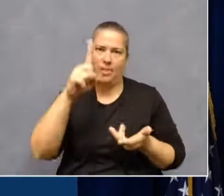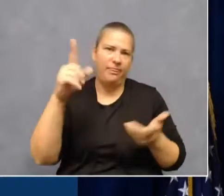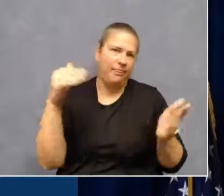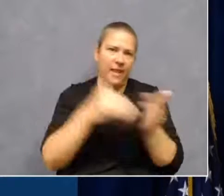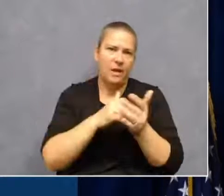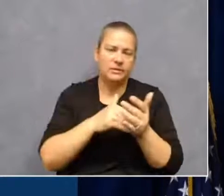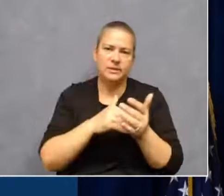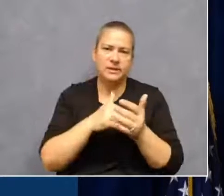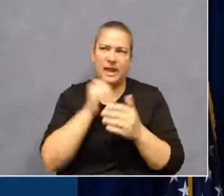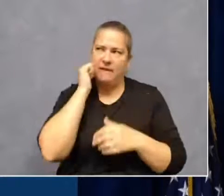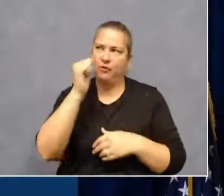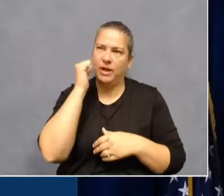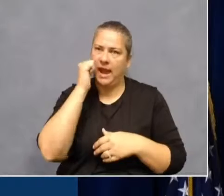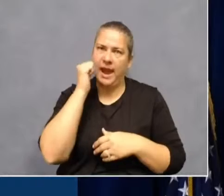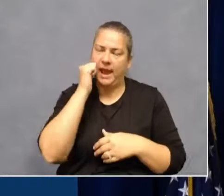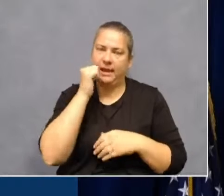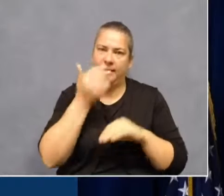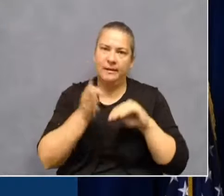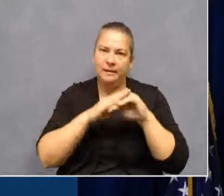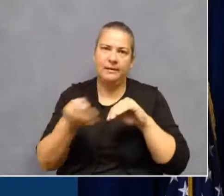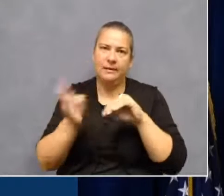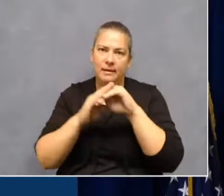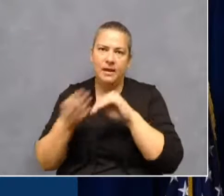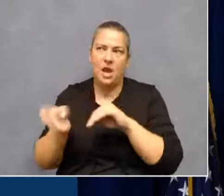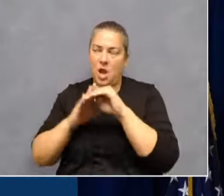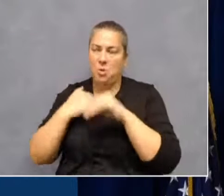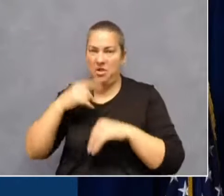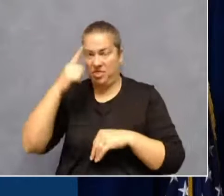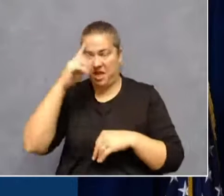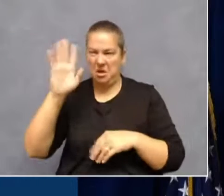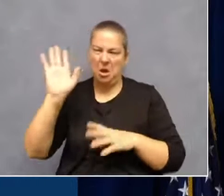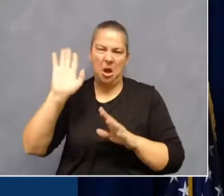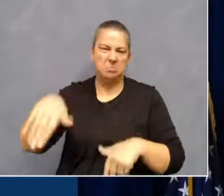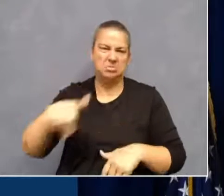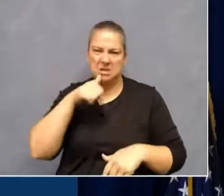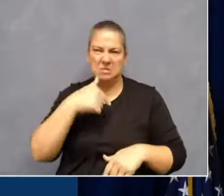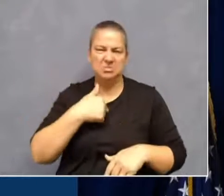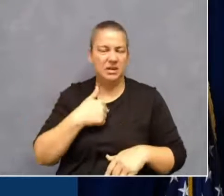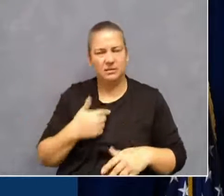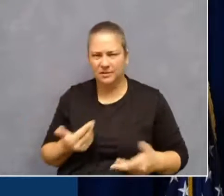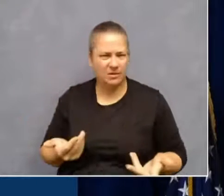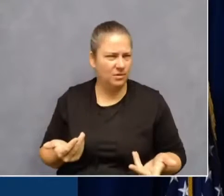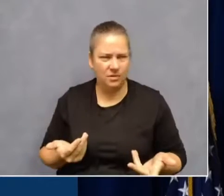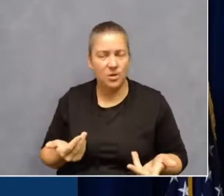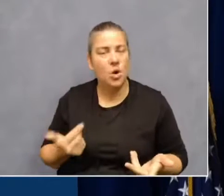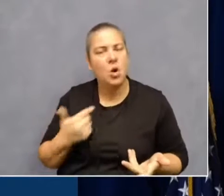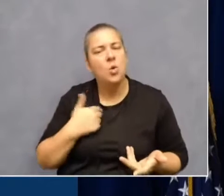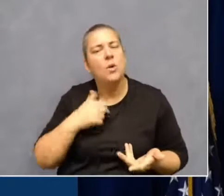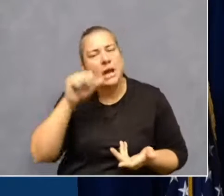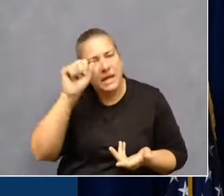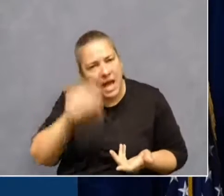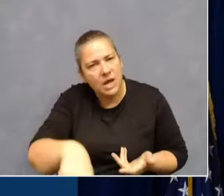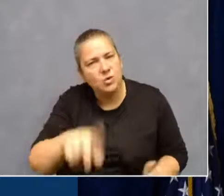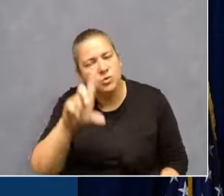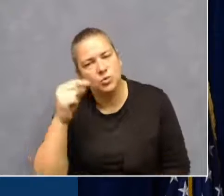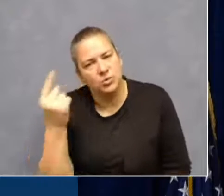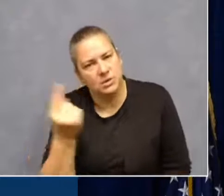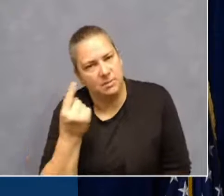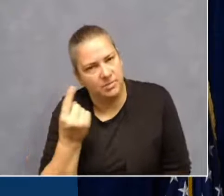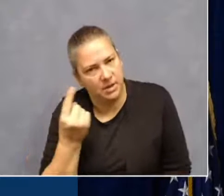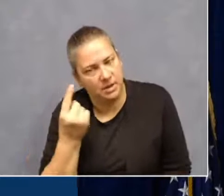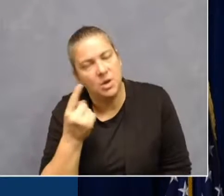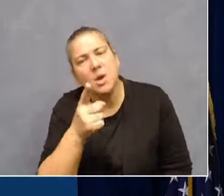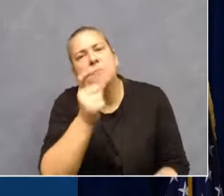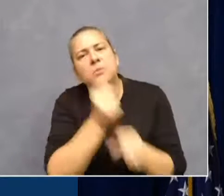and increasing and not think it's going to impact our lives. But again, we could do something about it. So let's make sure we wear